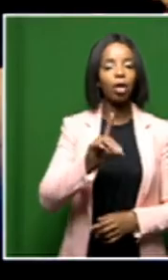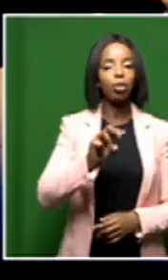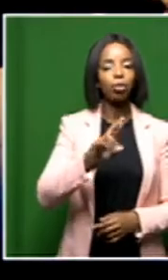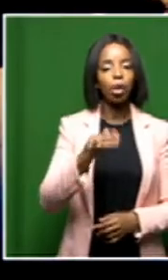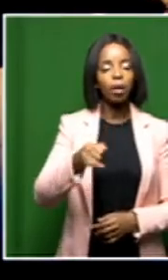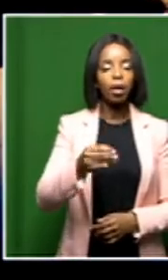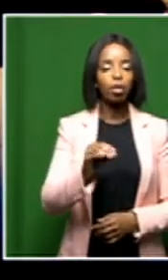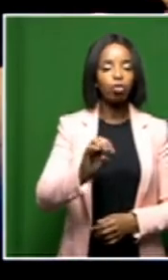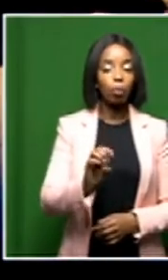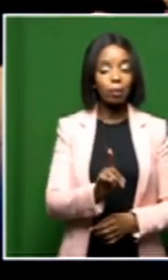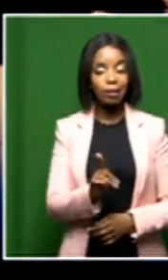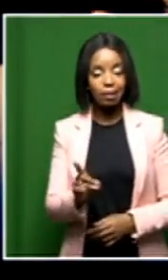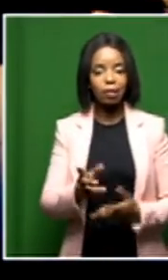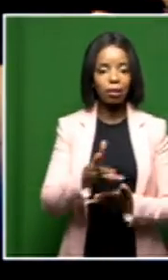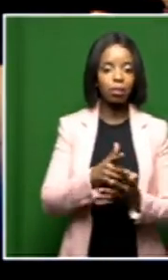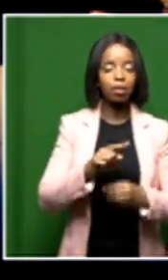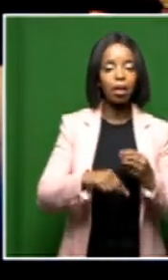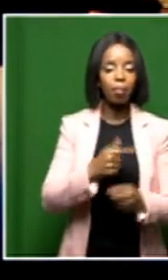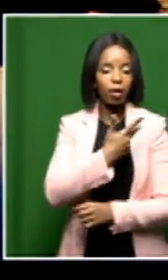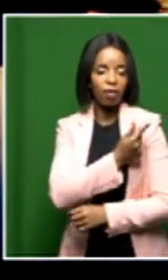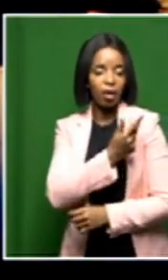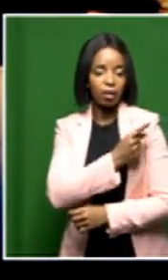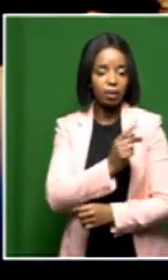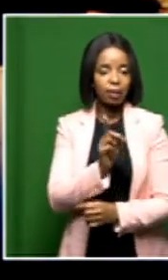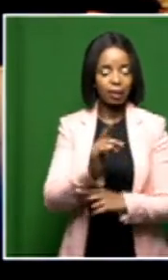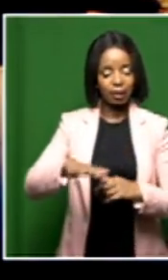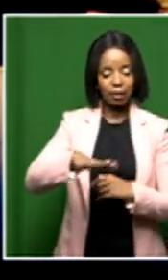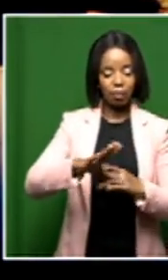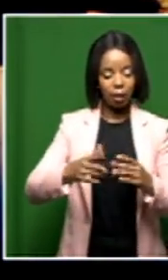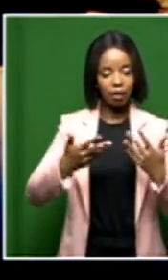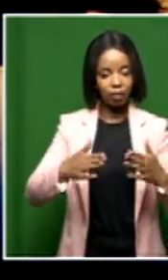this vaccination warehouse that was launched yesterday. Quick.